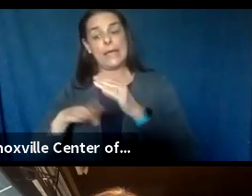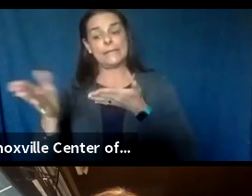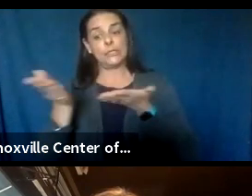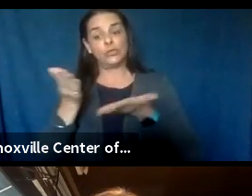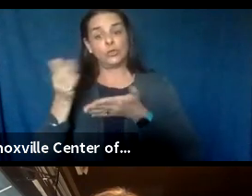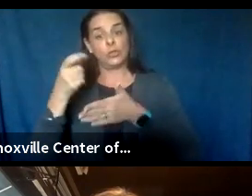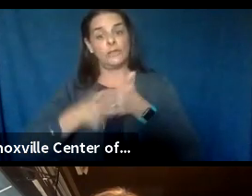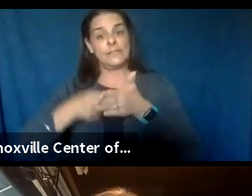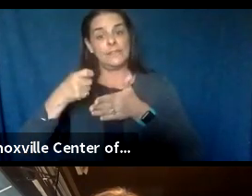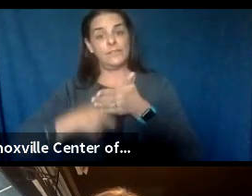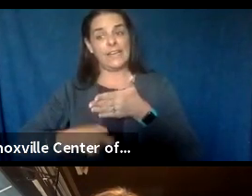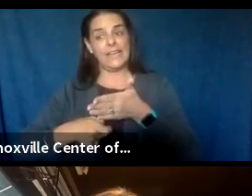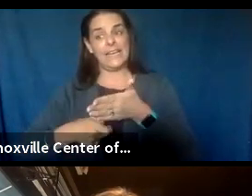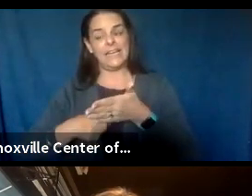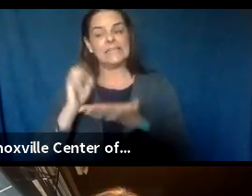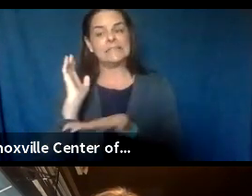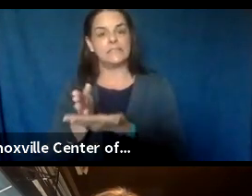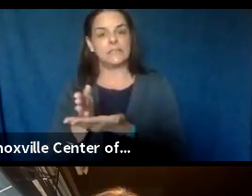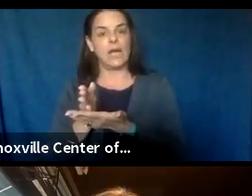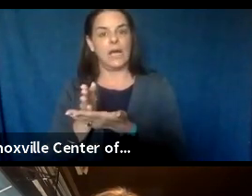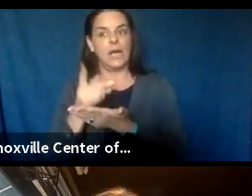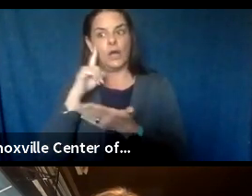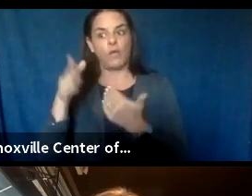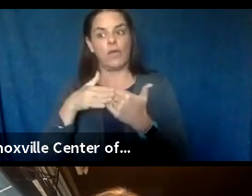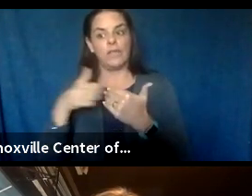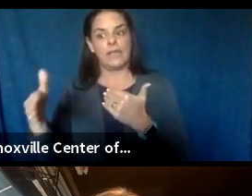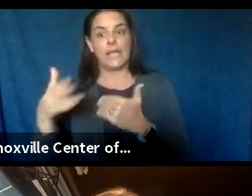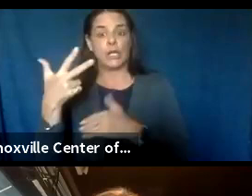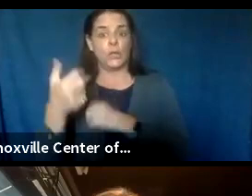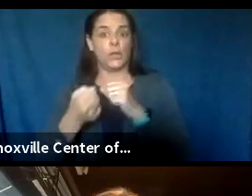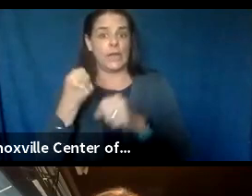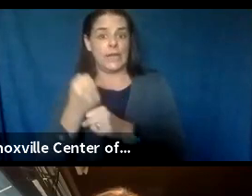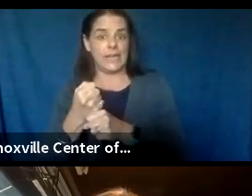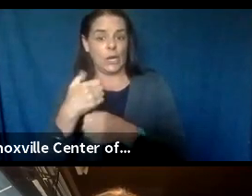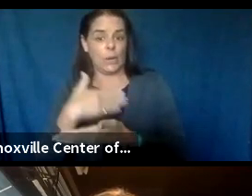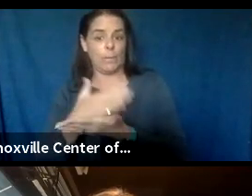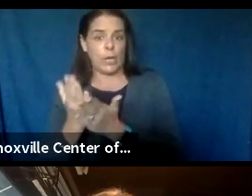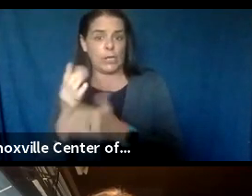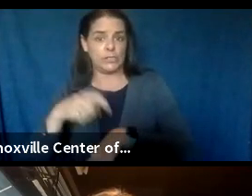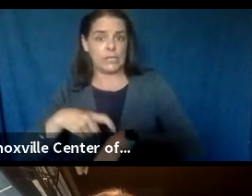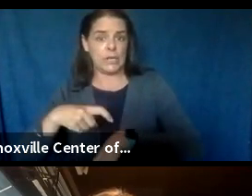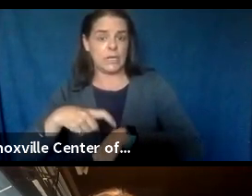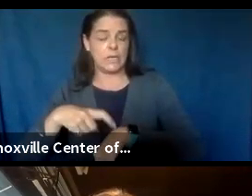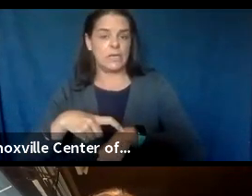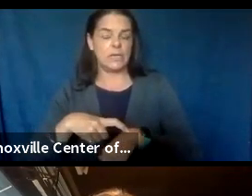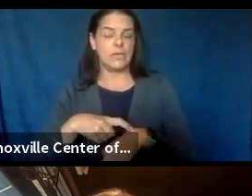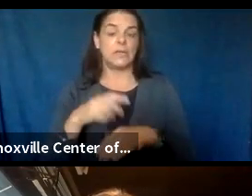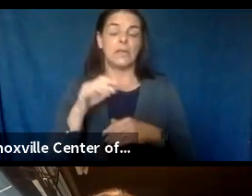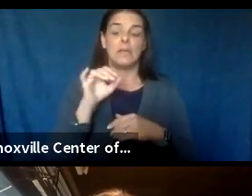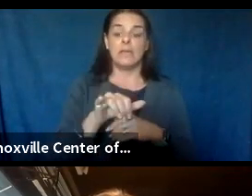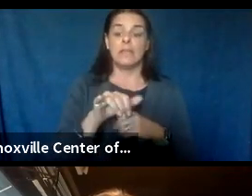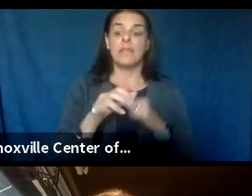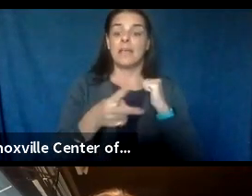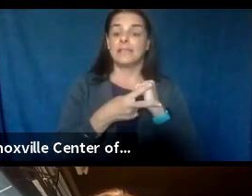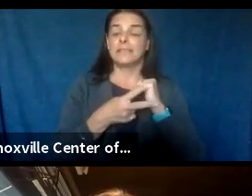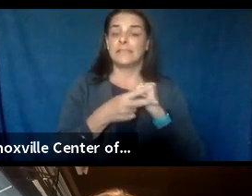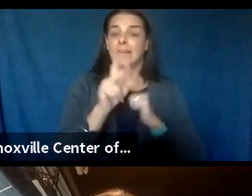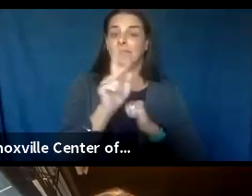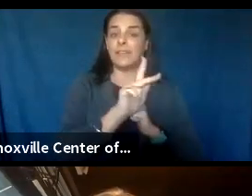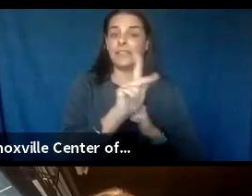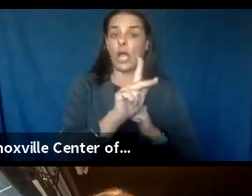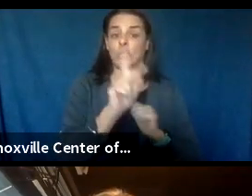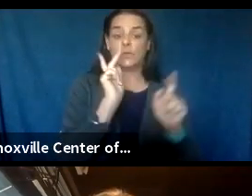fees discontinued for the next 3-year budget period, saving the